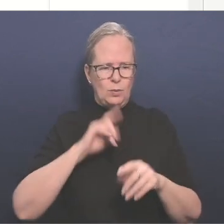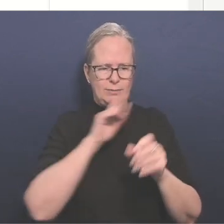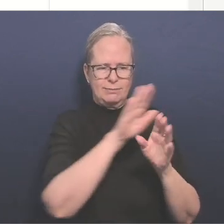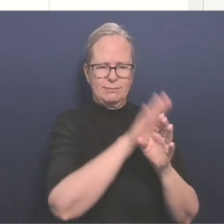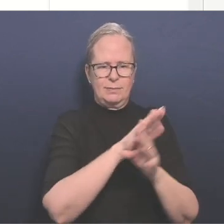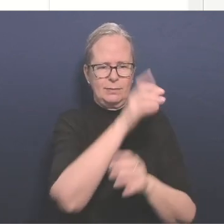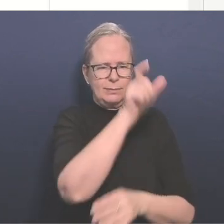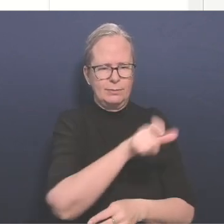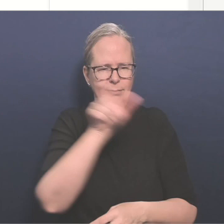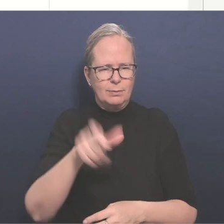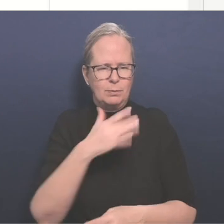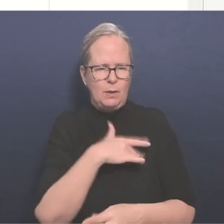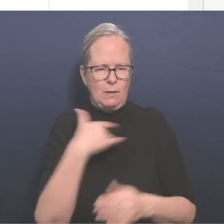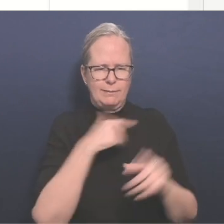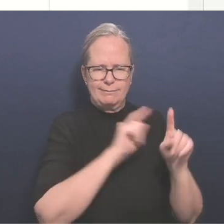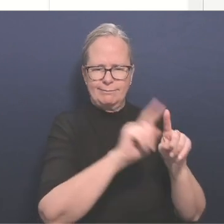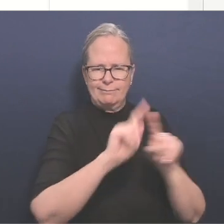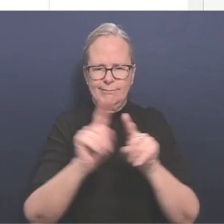particular one,